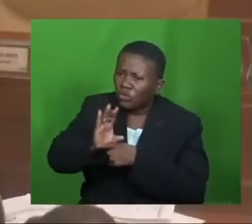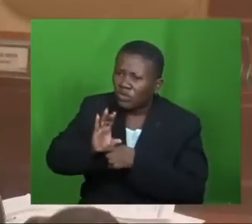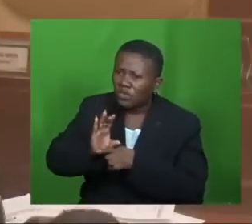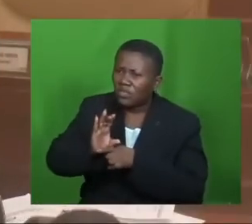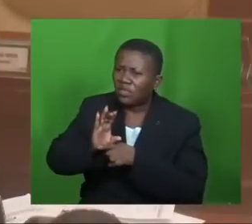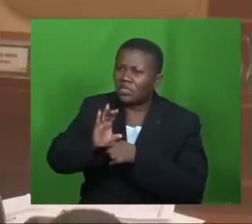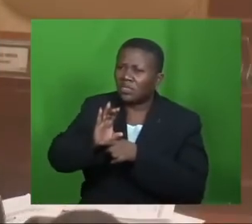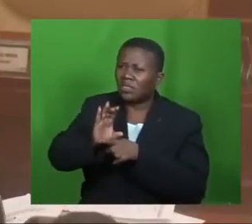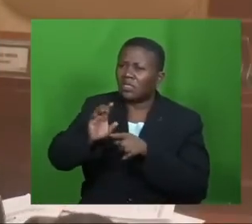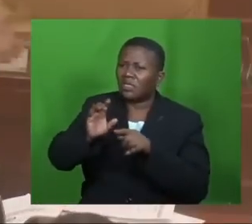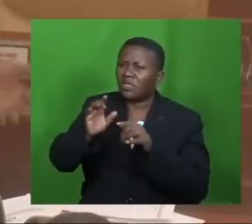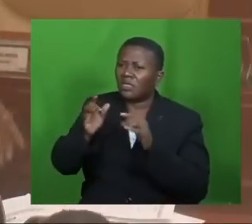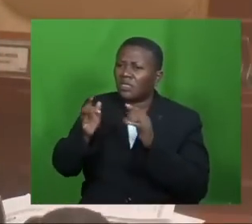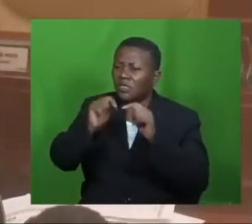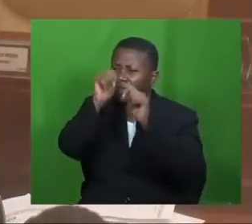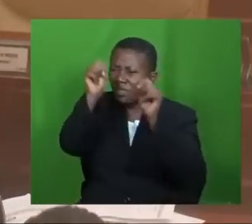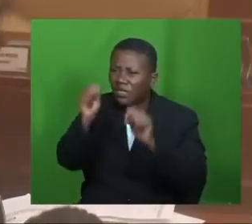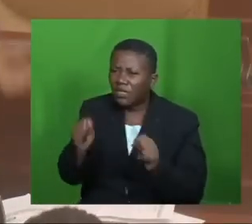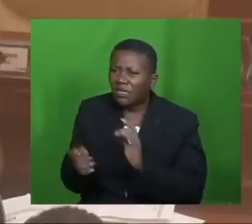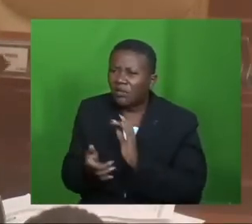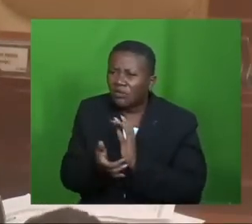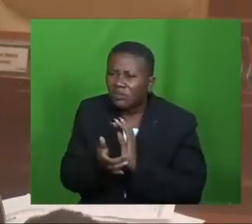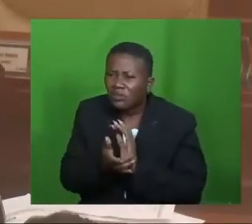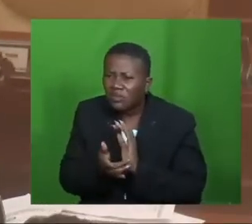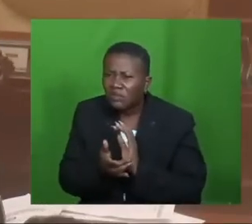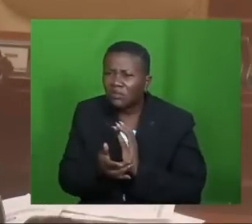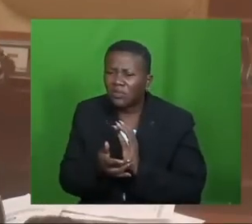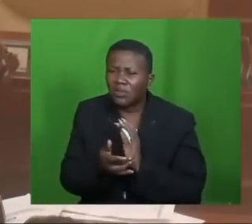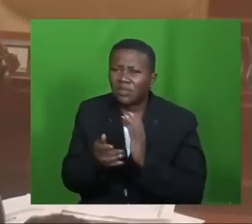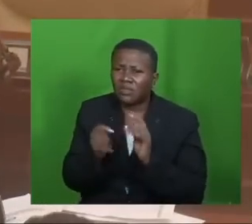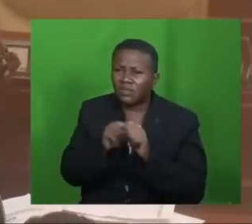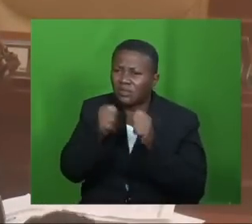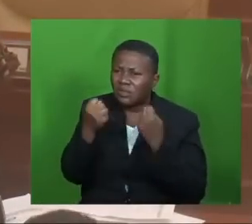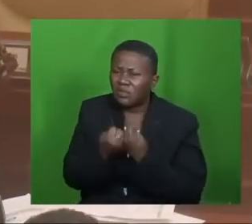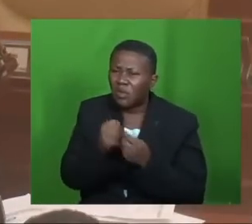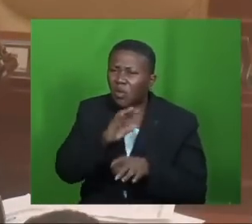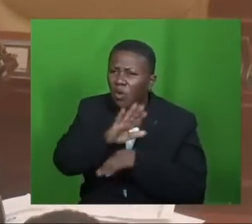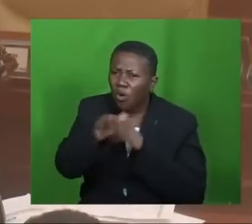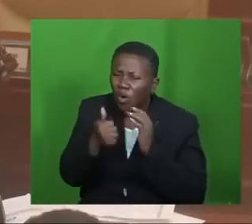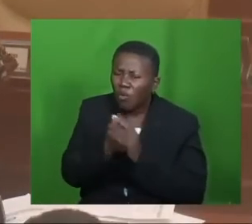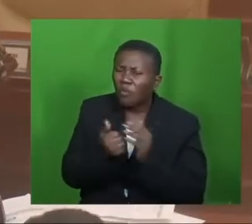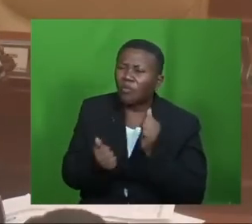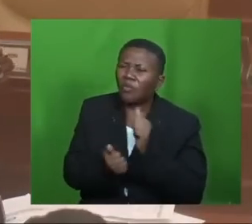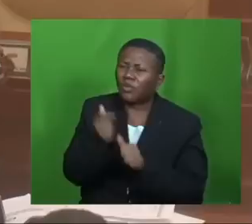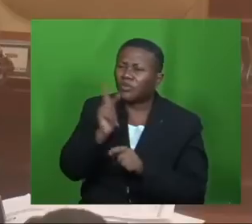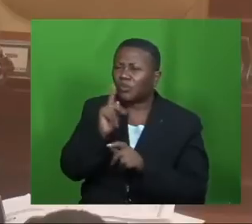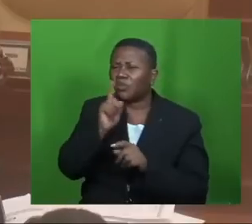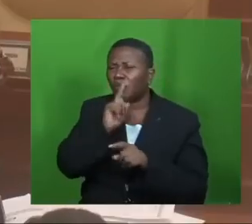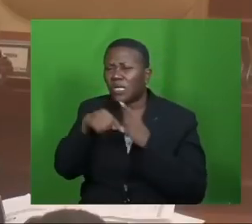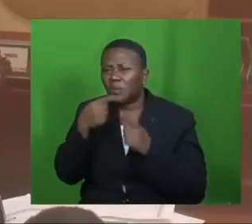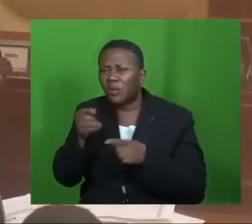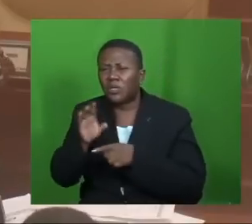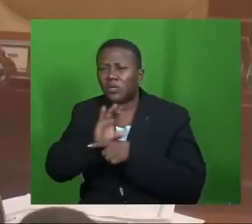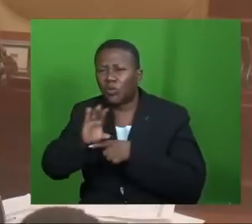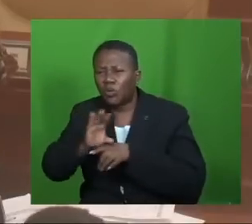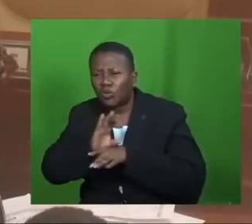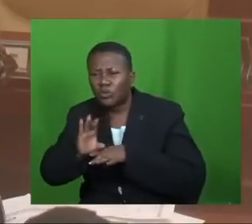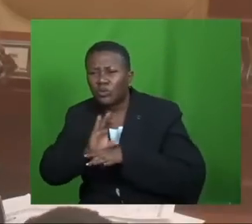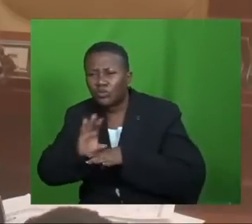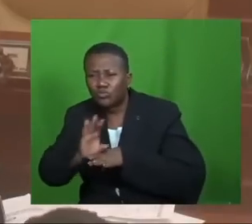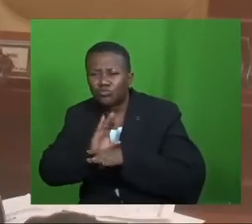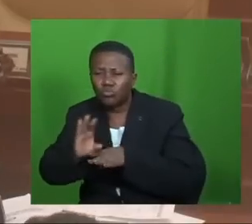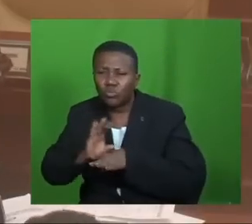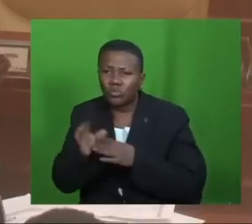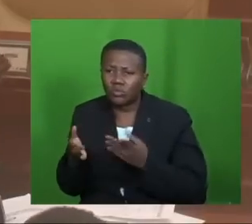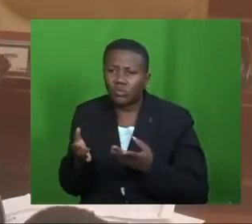us. A lot of people have spoken about our coach and as a player scout.